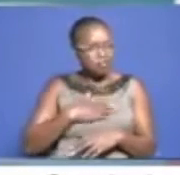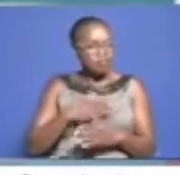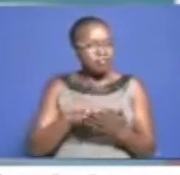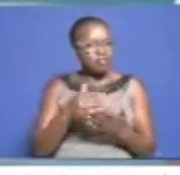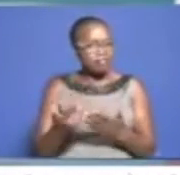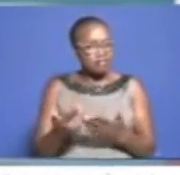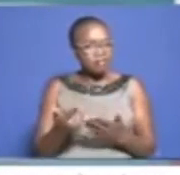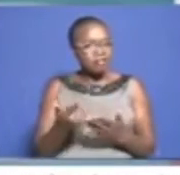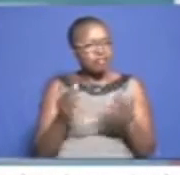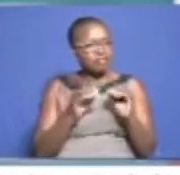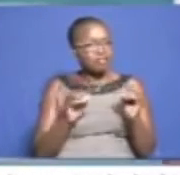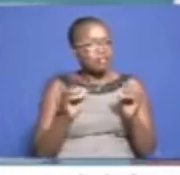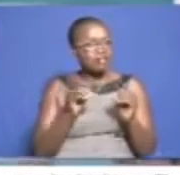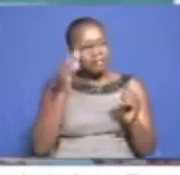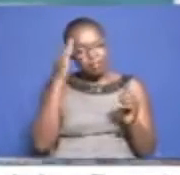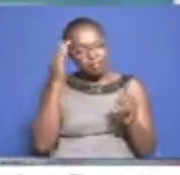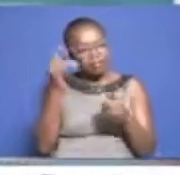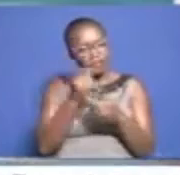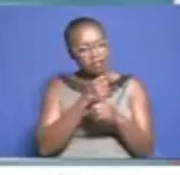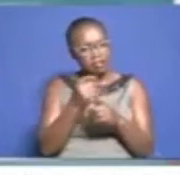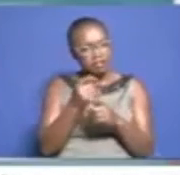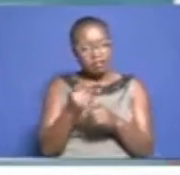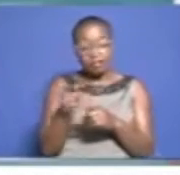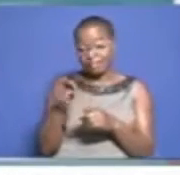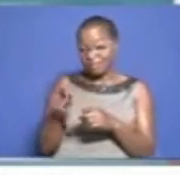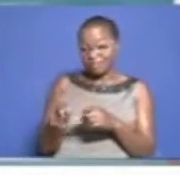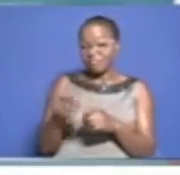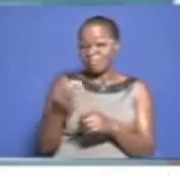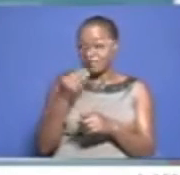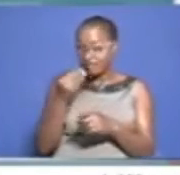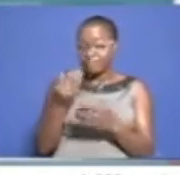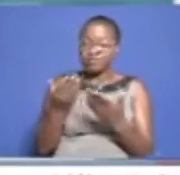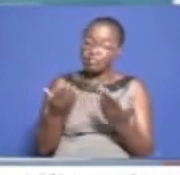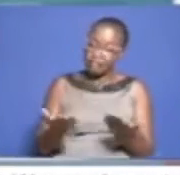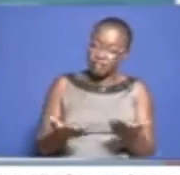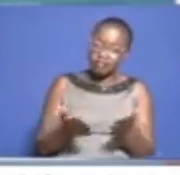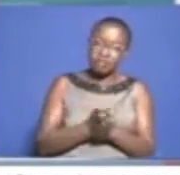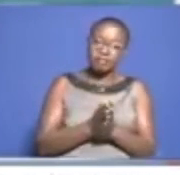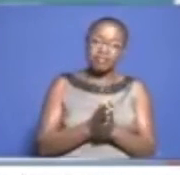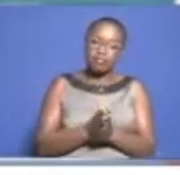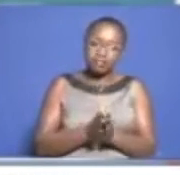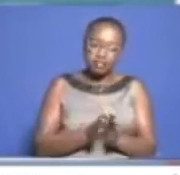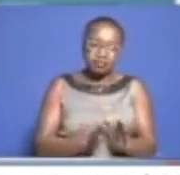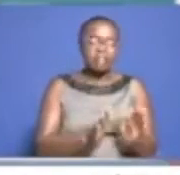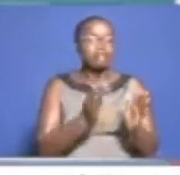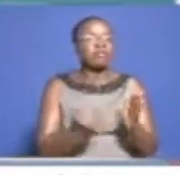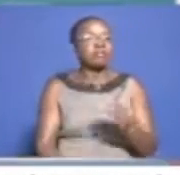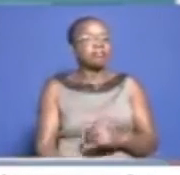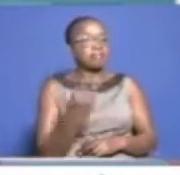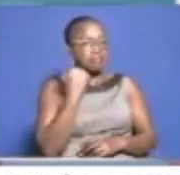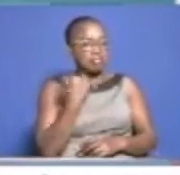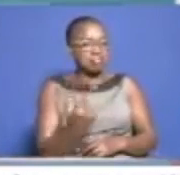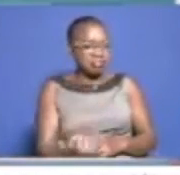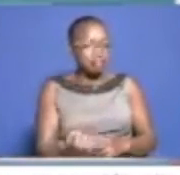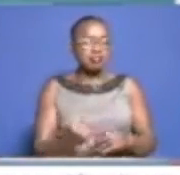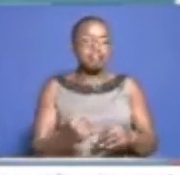that, oh, you know, you need to do train like this, you need to eat this kind of meal, you need to hit the gym this way, you need to do this number of press